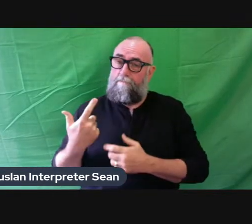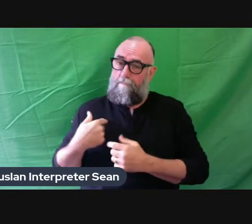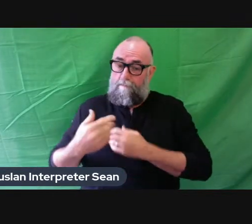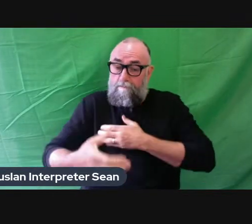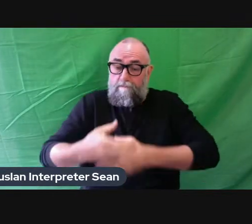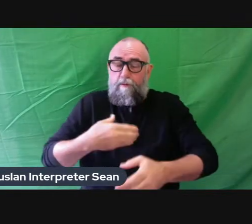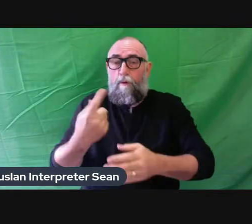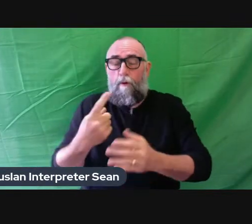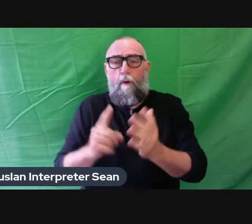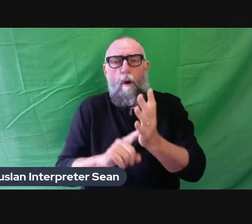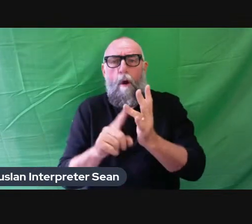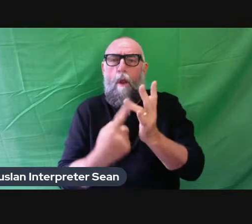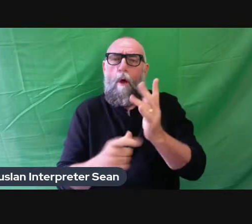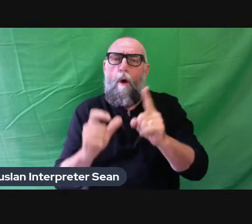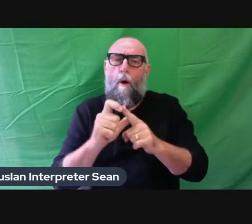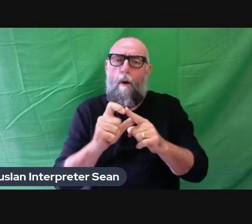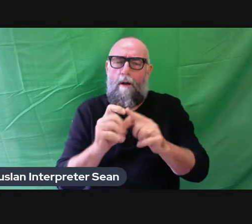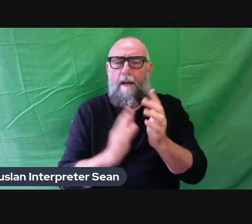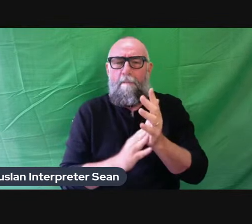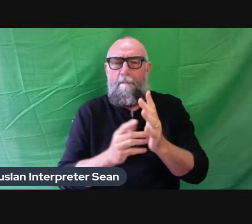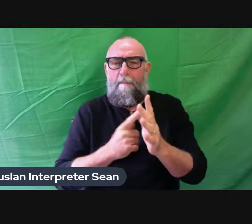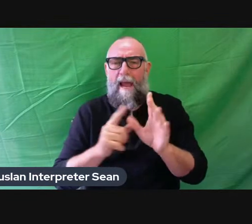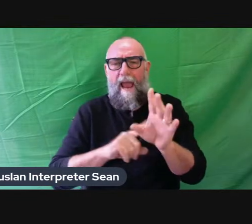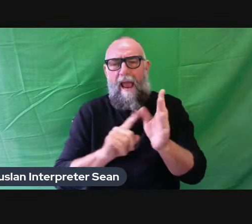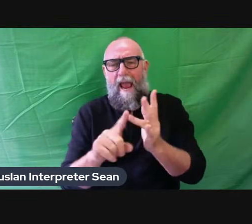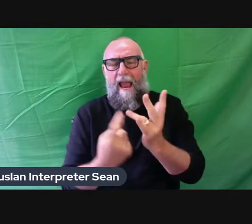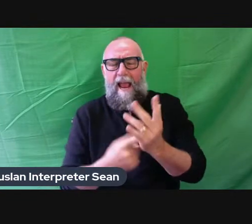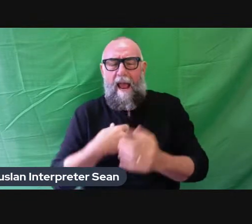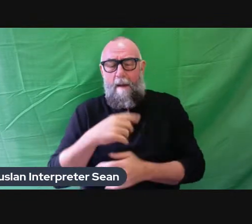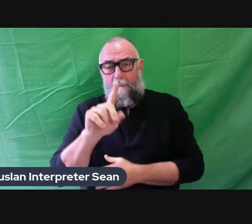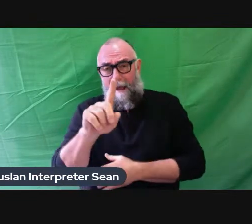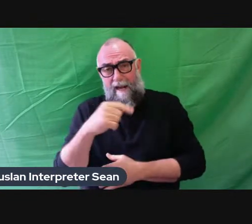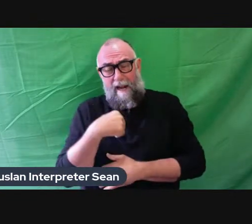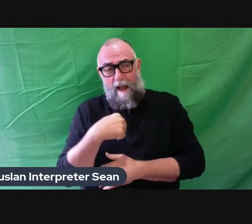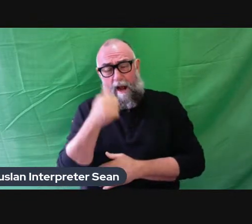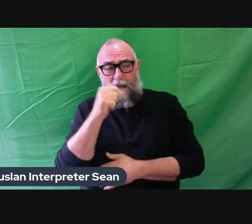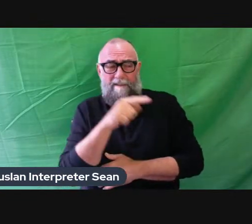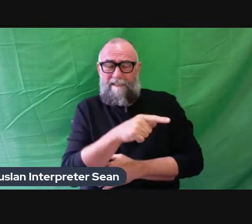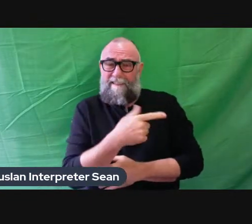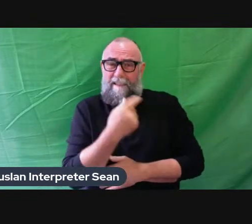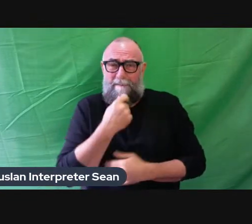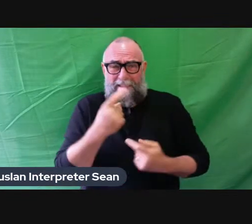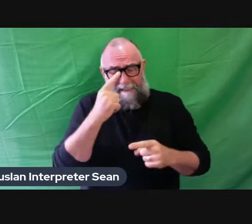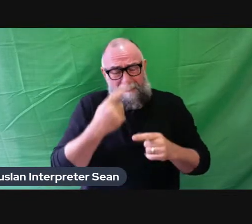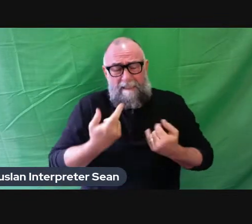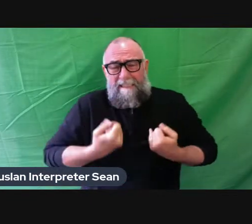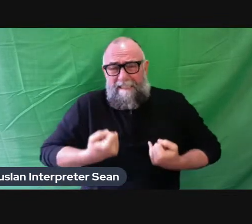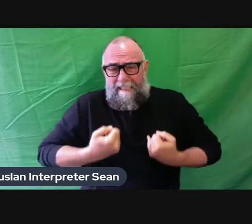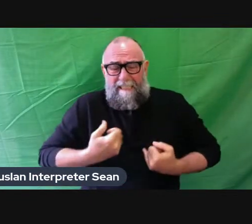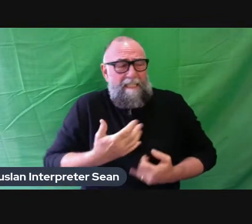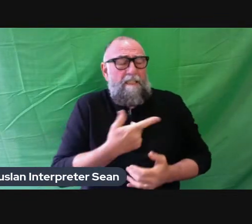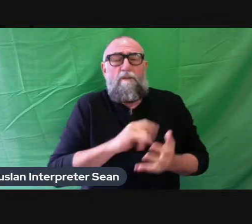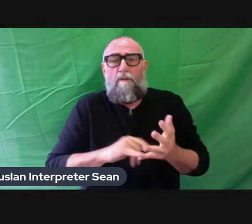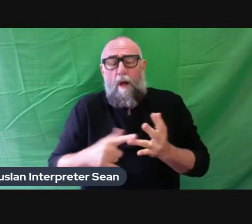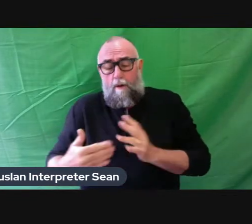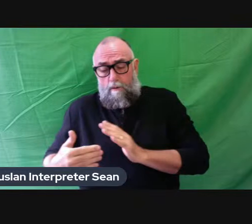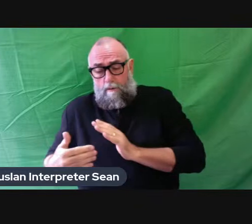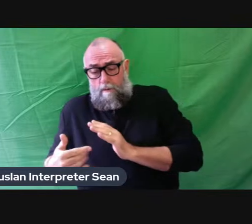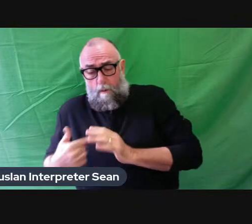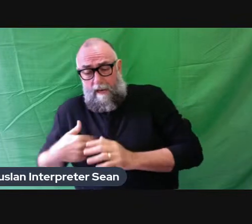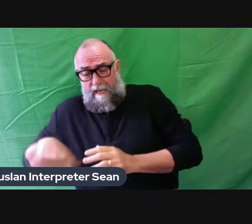is unwell, but I know that this event means a lot to her and it means a lot to all of us in this room,